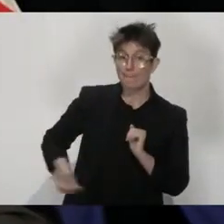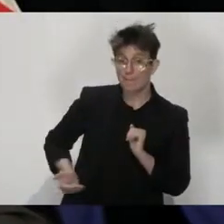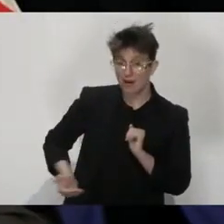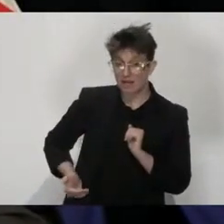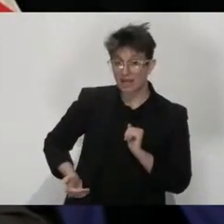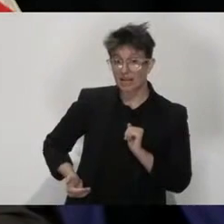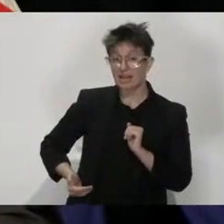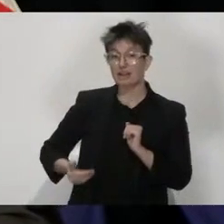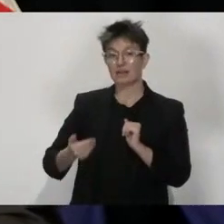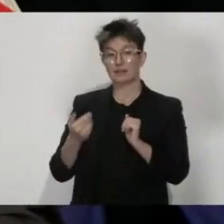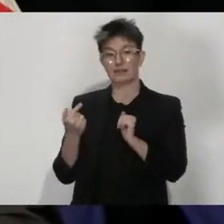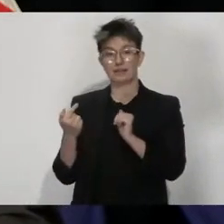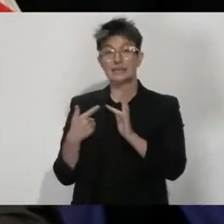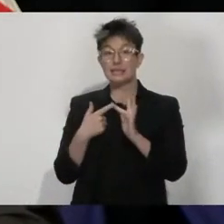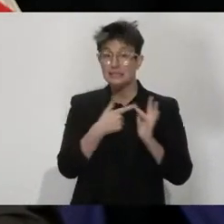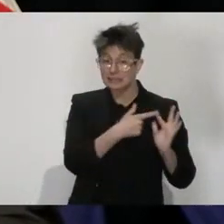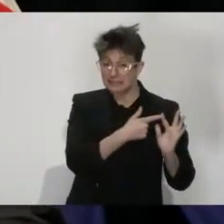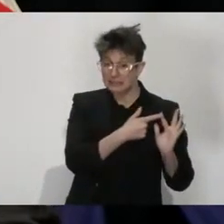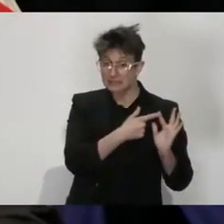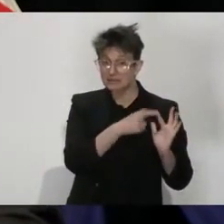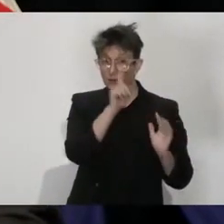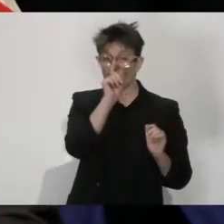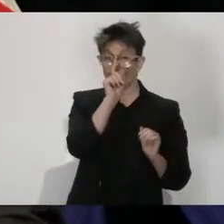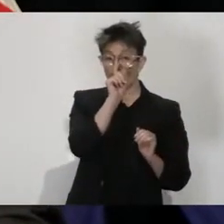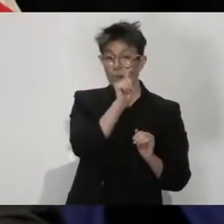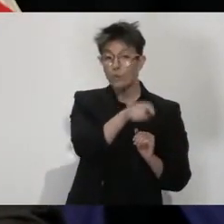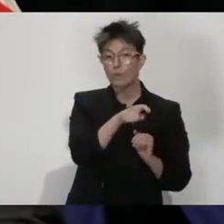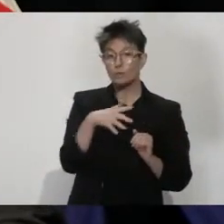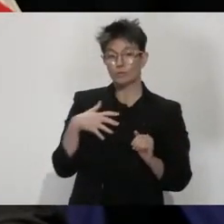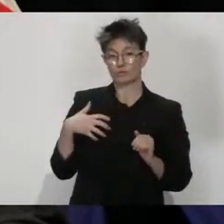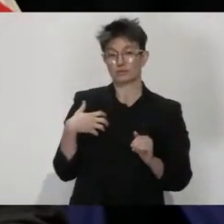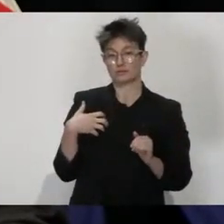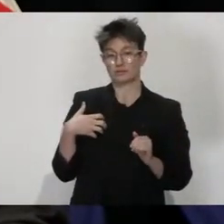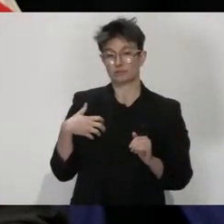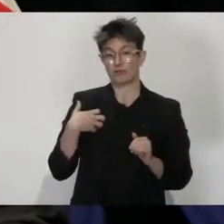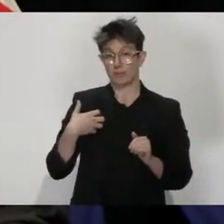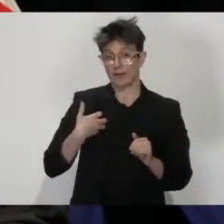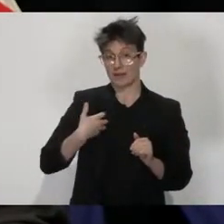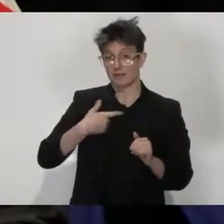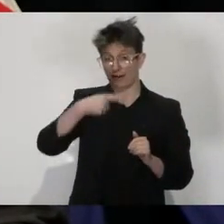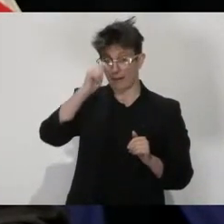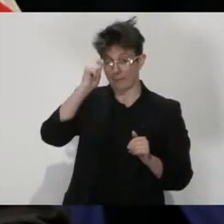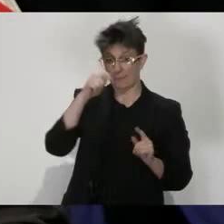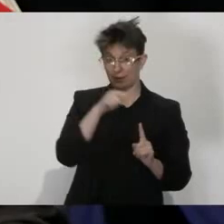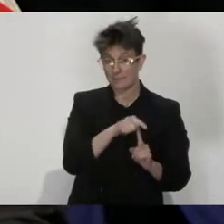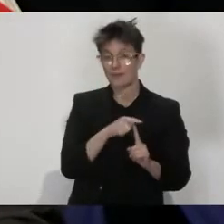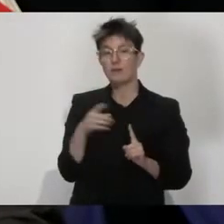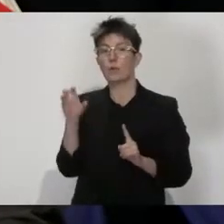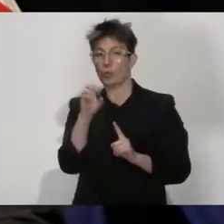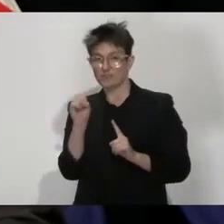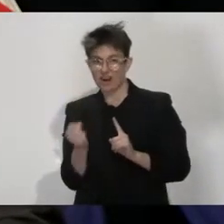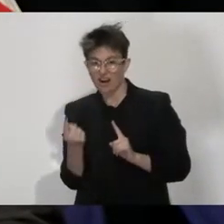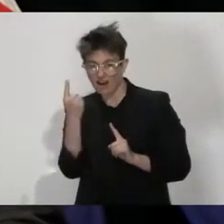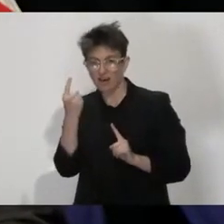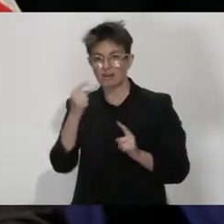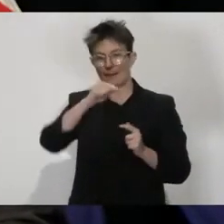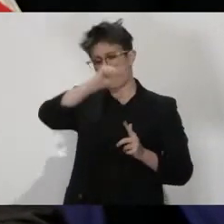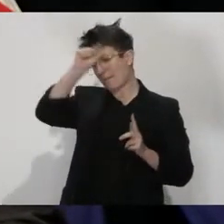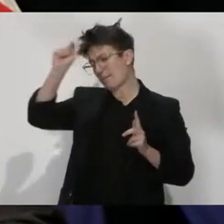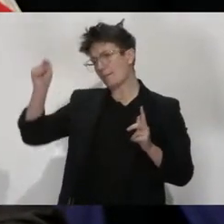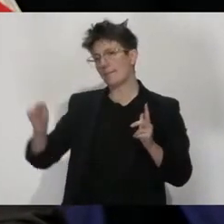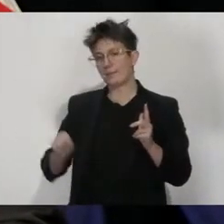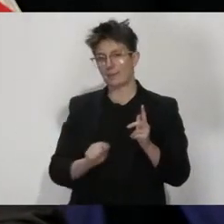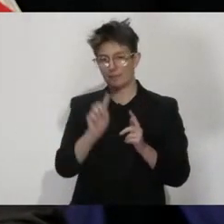who have rallied around these recent cases. No one invited COVID in, but a huge amount has been done in recent days to keep it